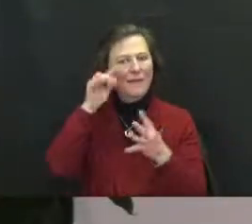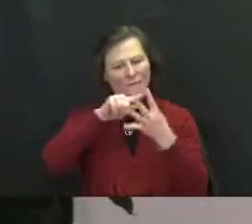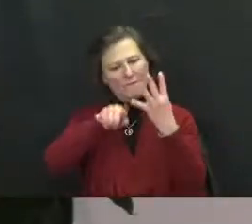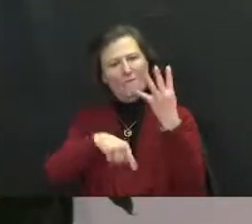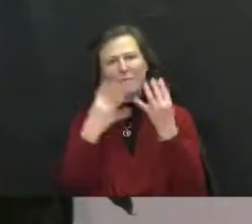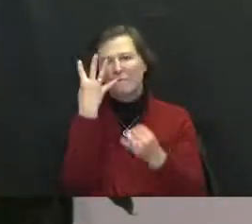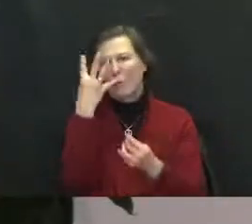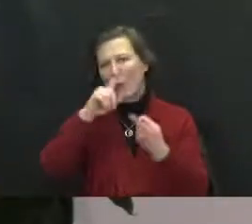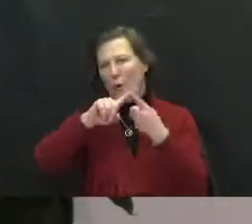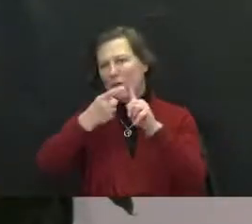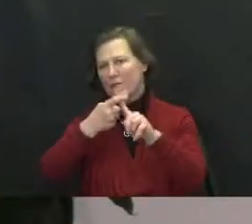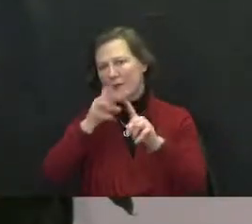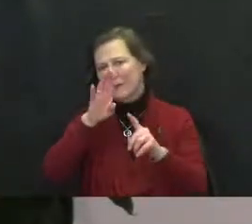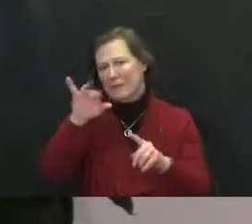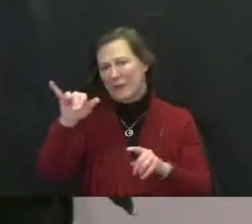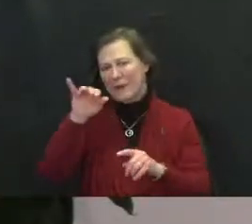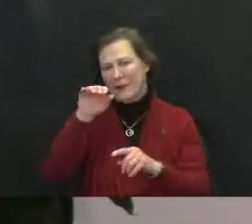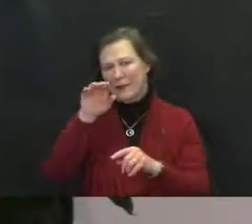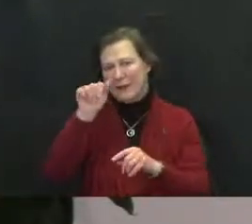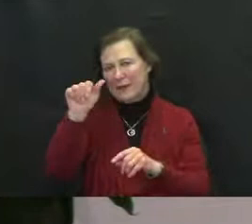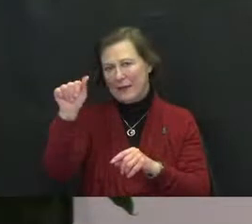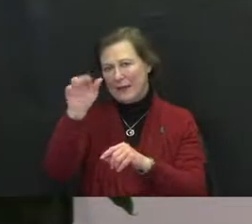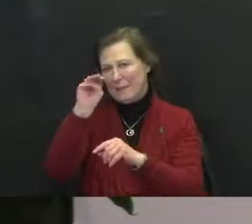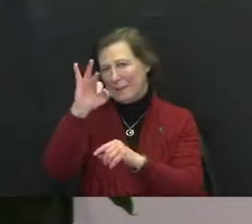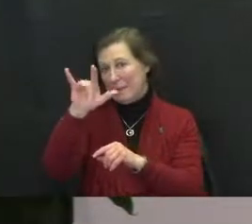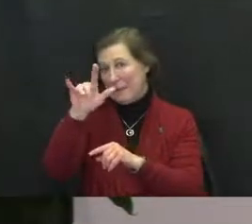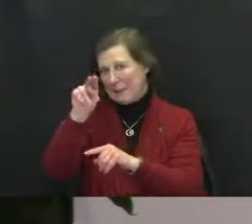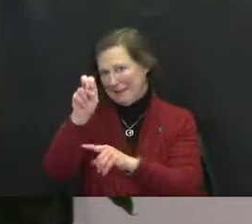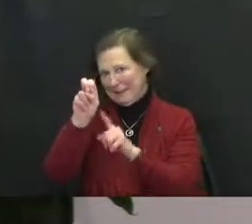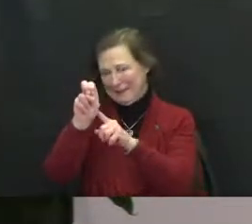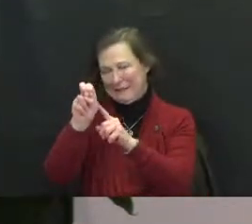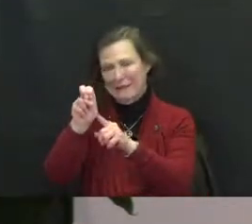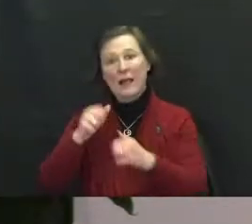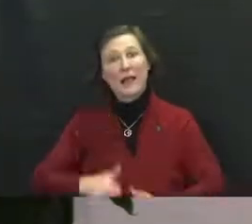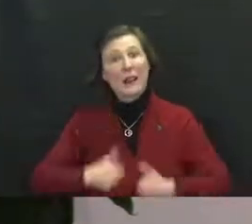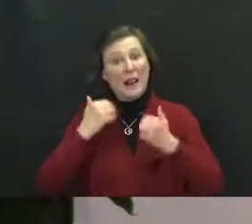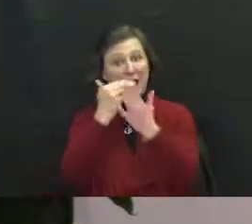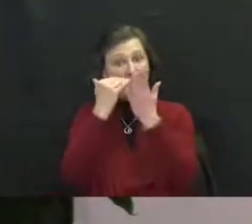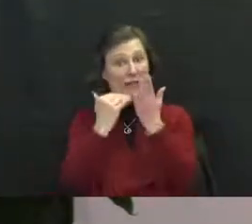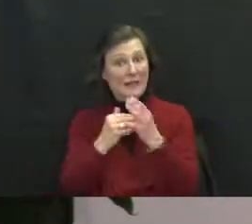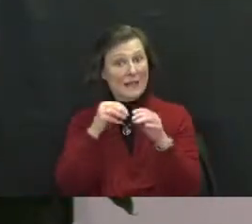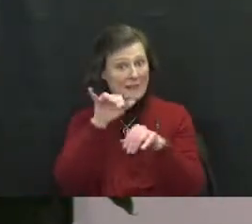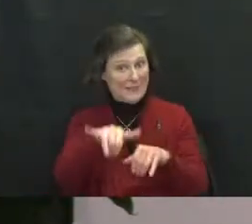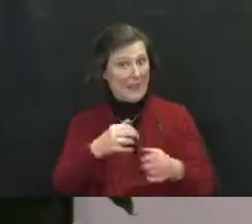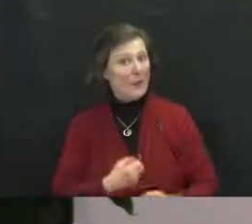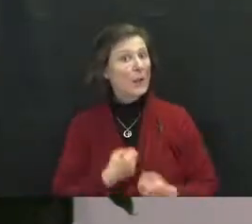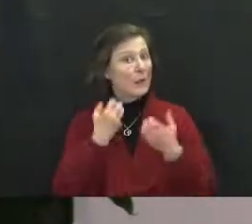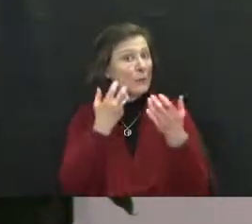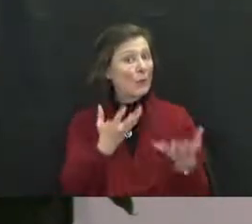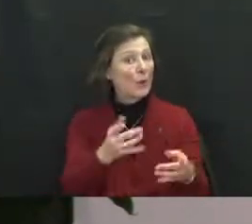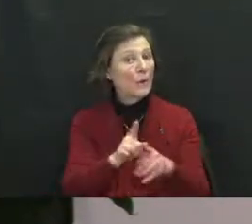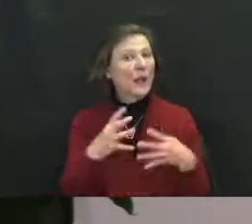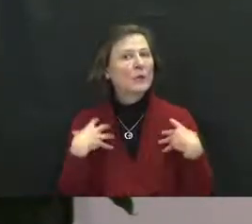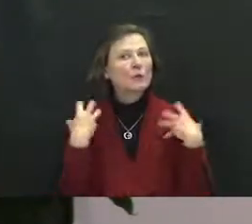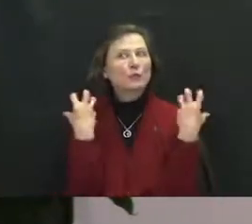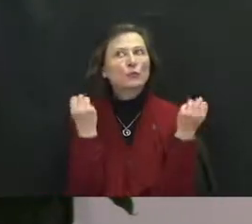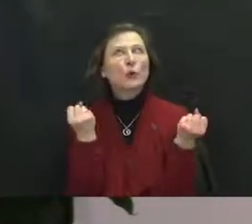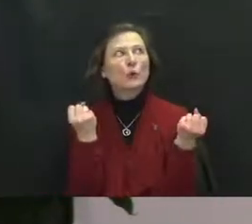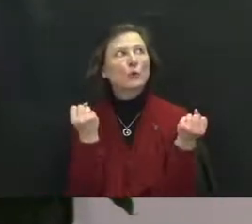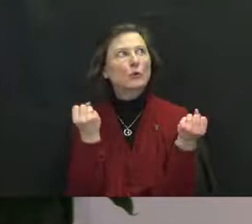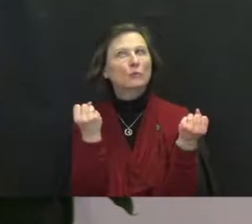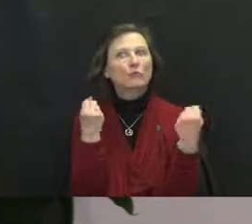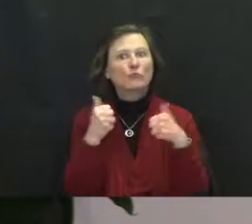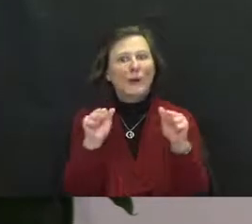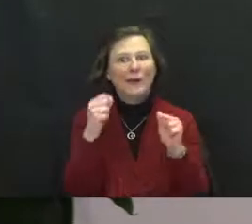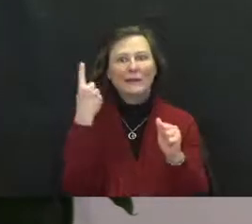by A.A. Milne of Winnie the Pooh fame. There are life lessons in this poem, like the courage it takes to try something